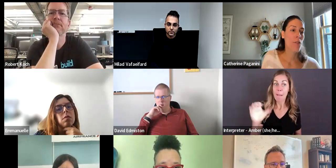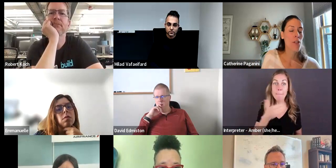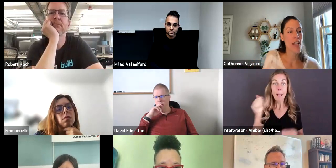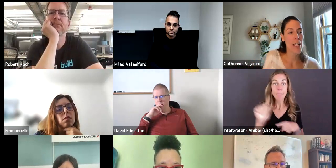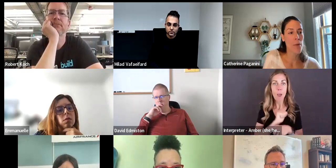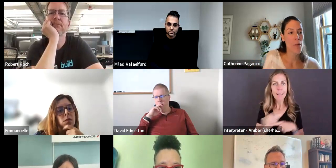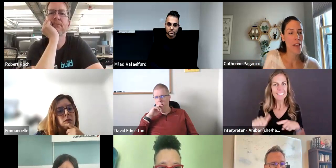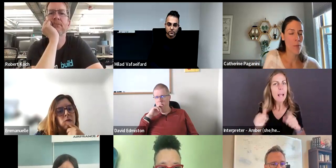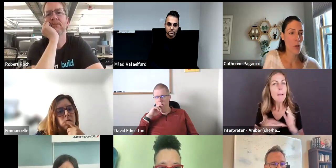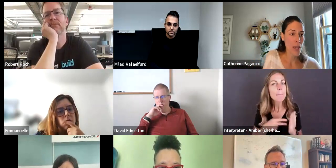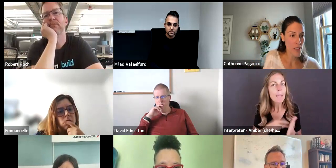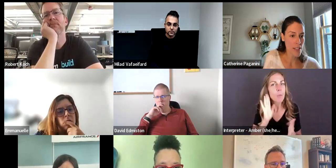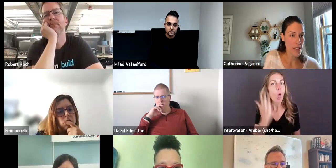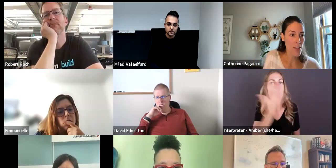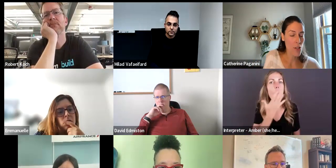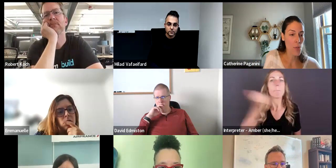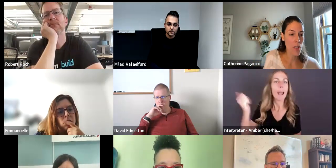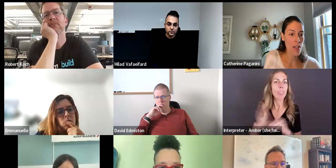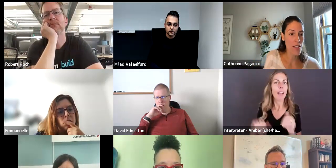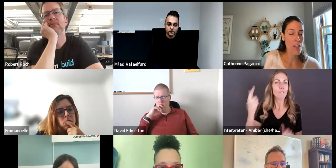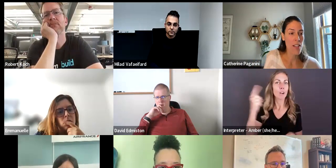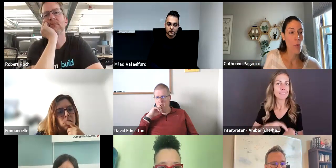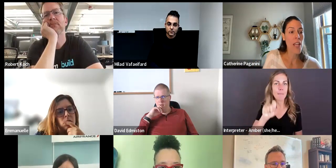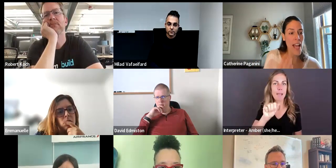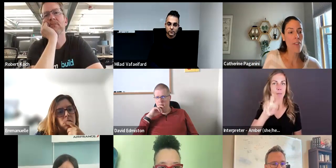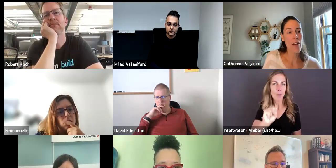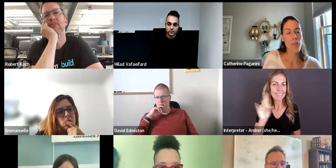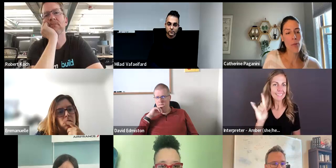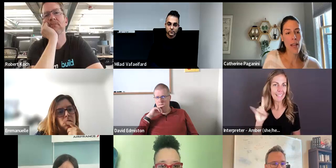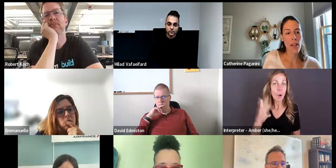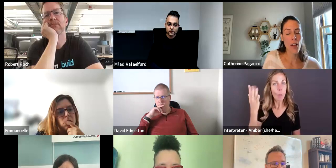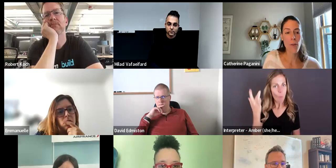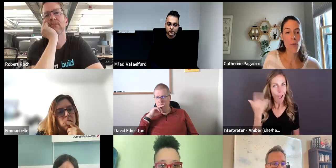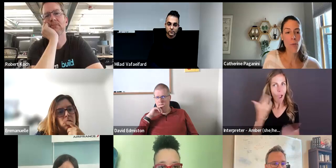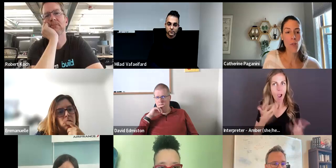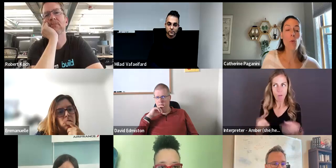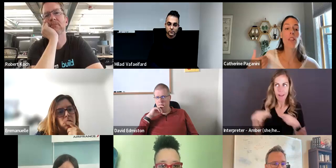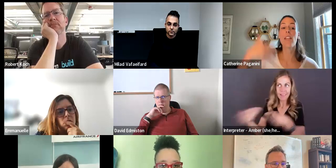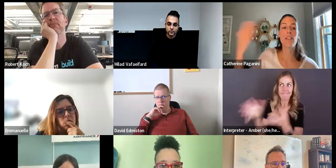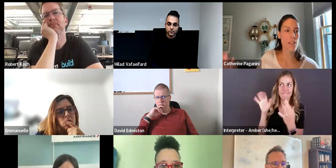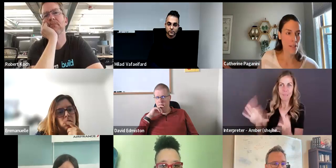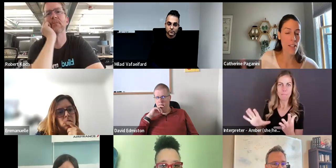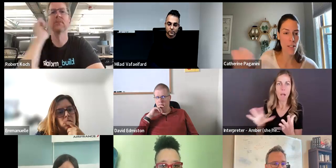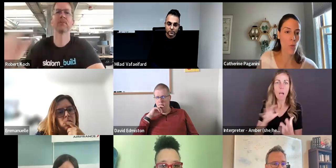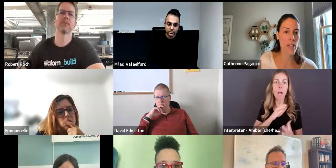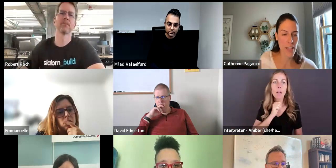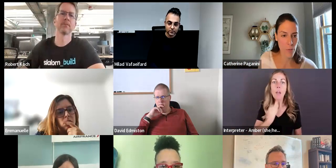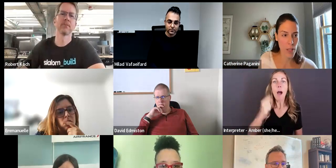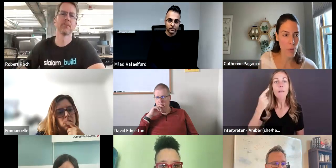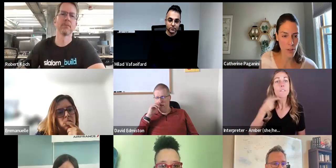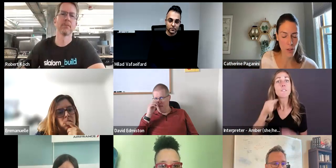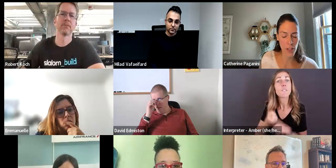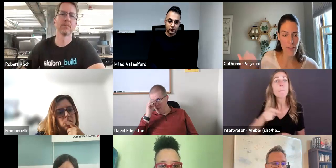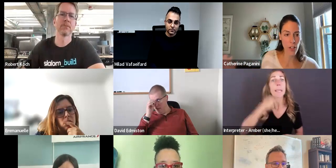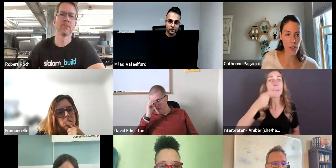better than the first time AWS did it, just because we have now feedback, not from someone who thinks this is what